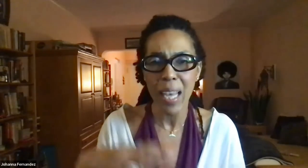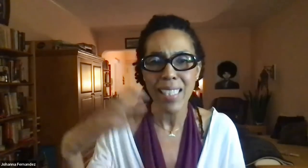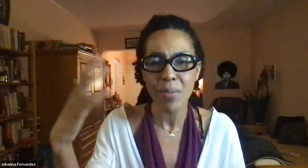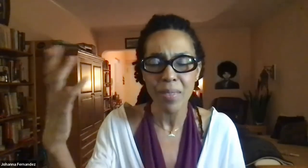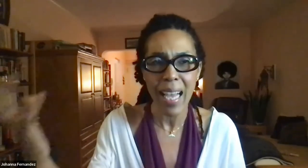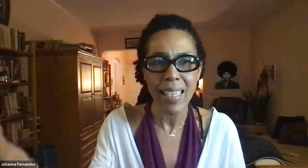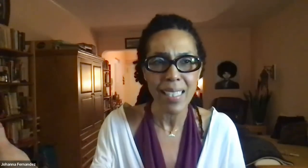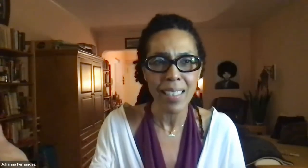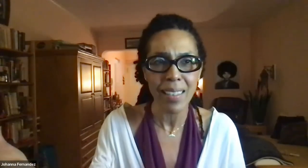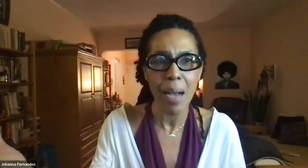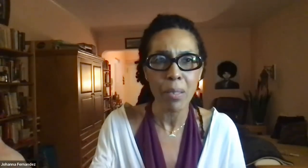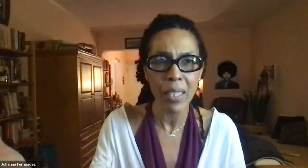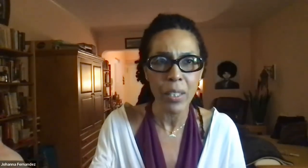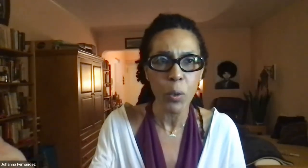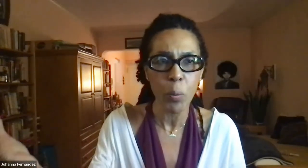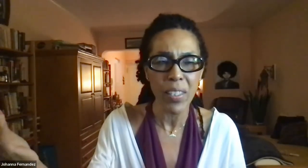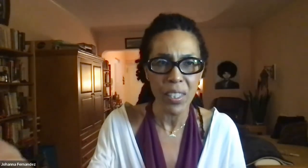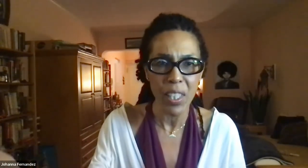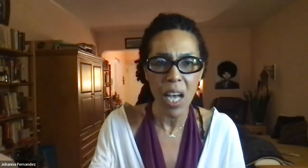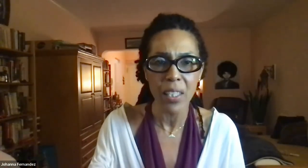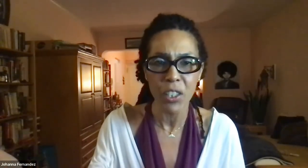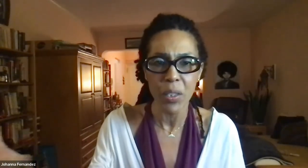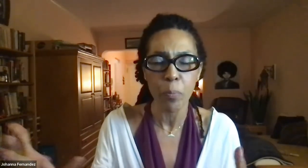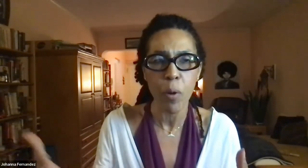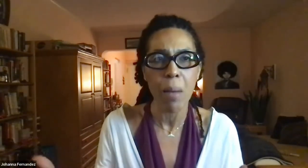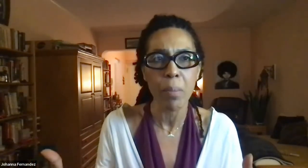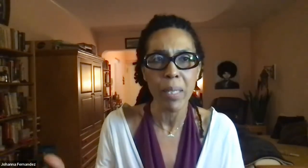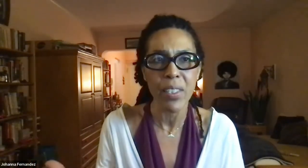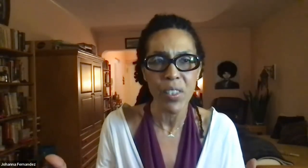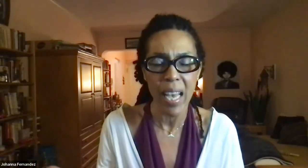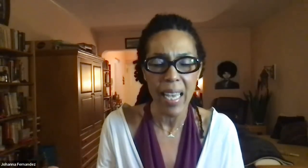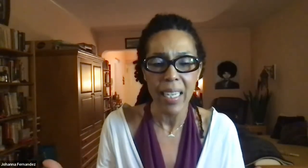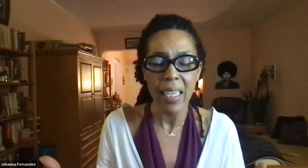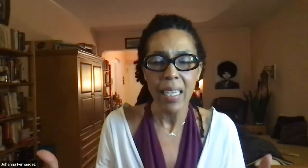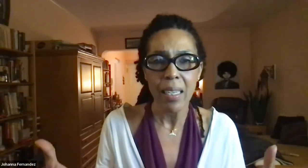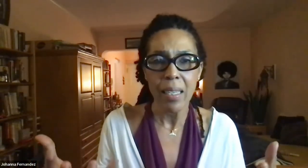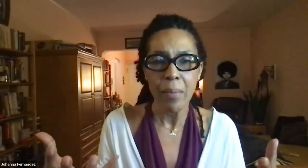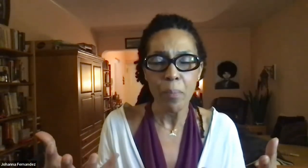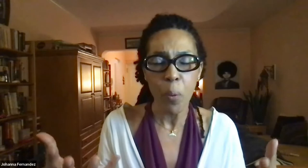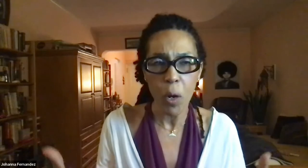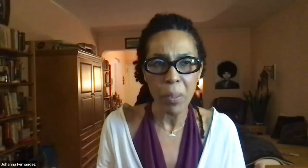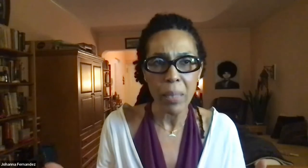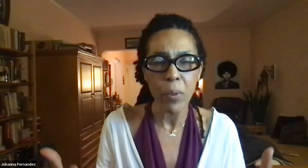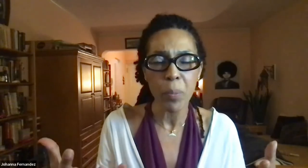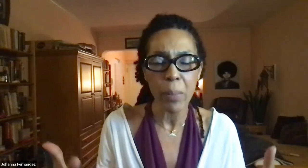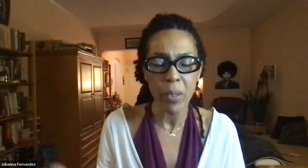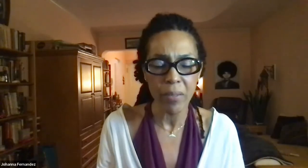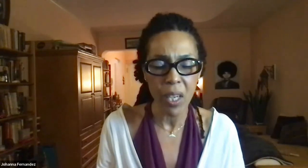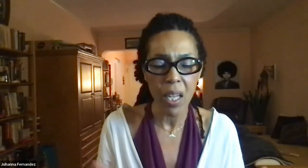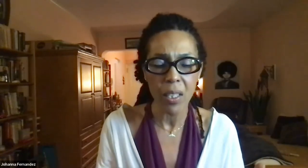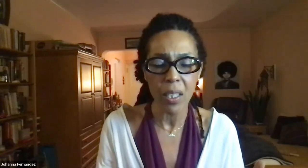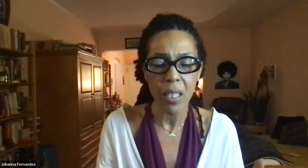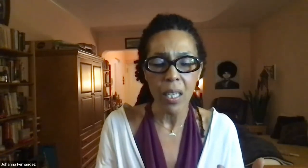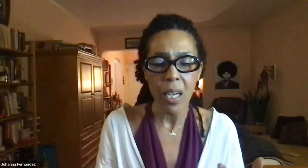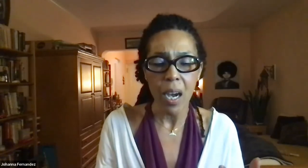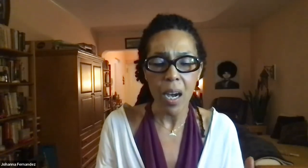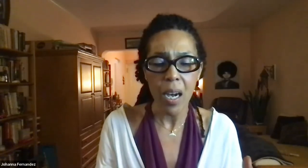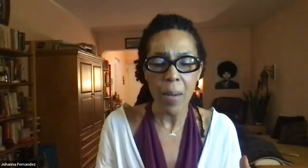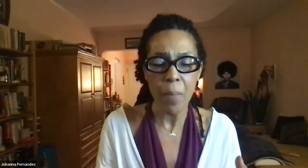no, that's gobbledygook race ideology. The problem is that poor people, people of